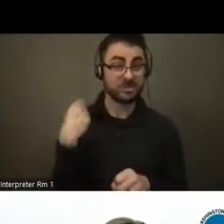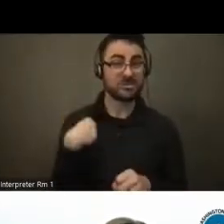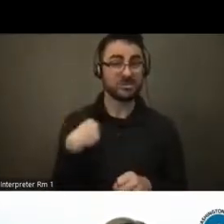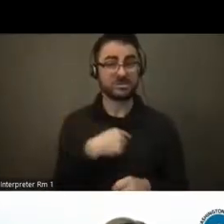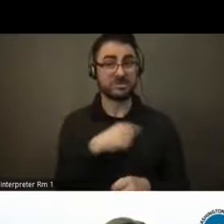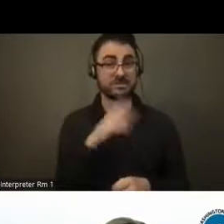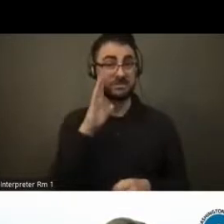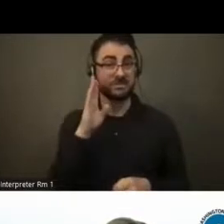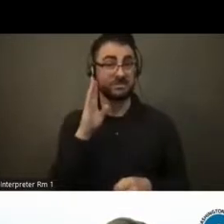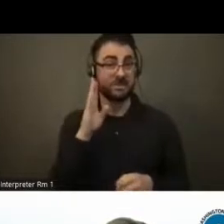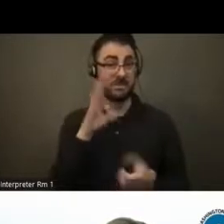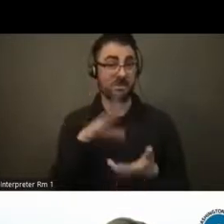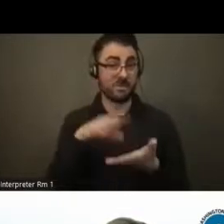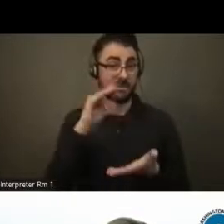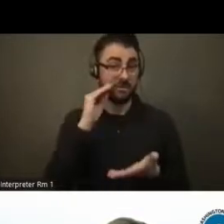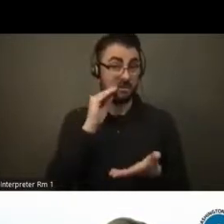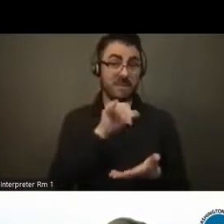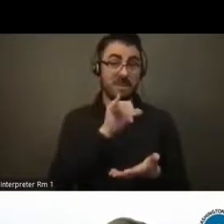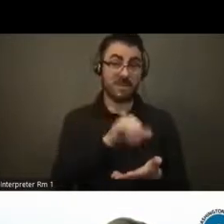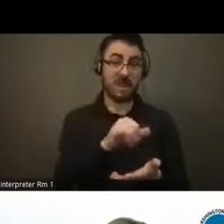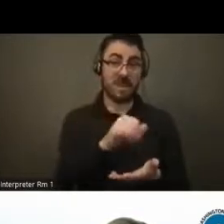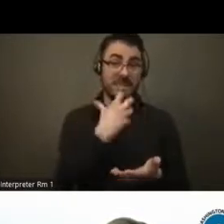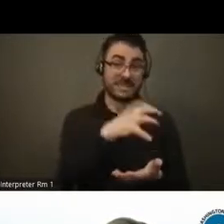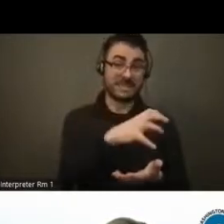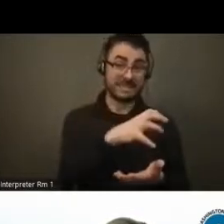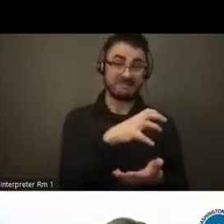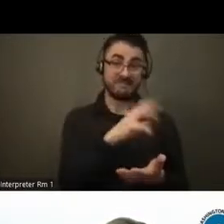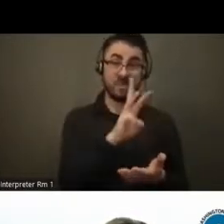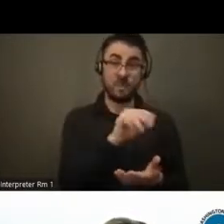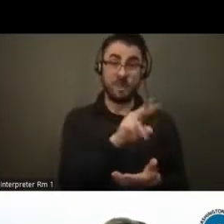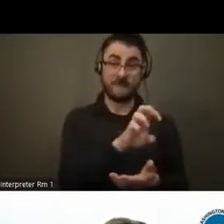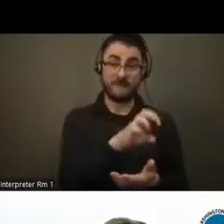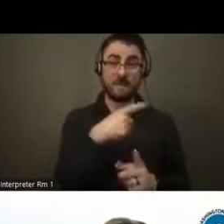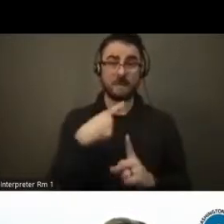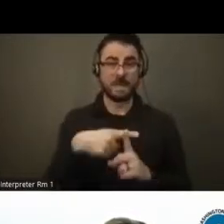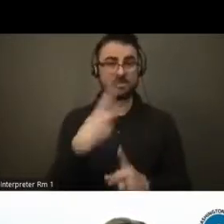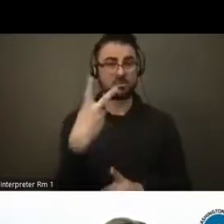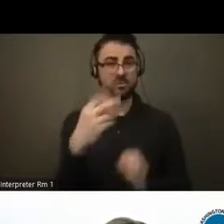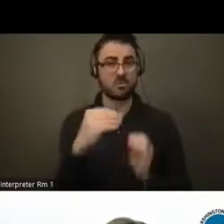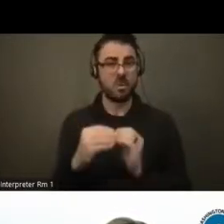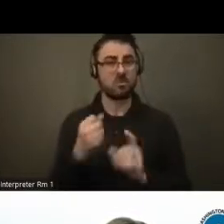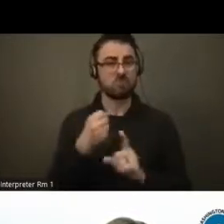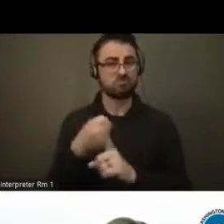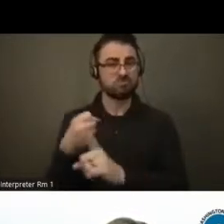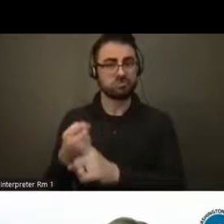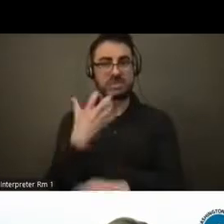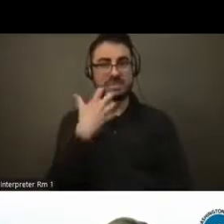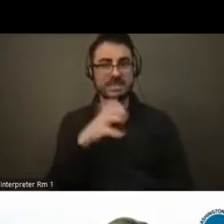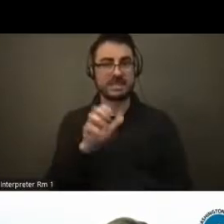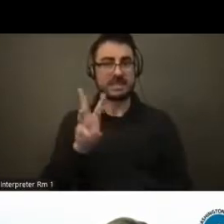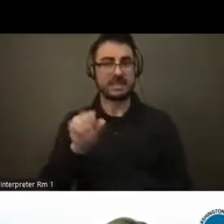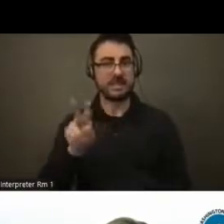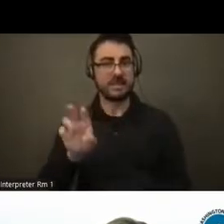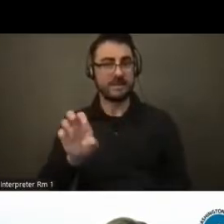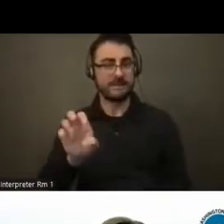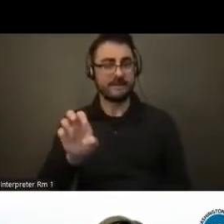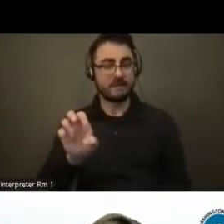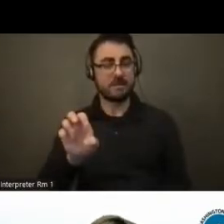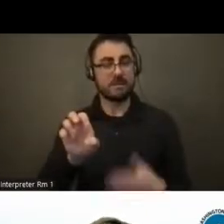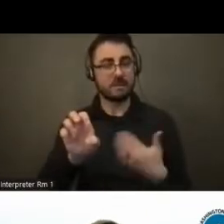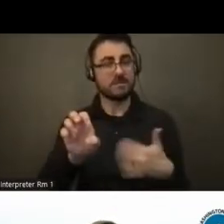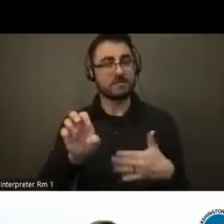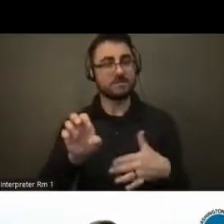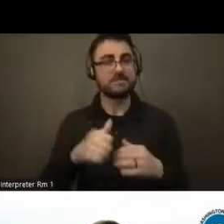as well as 2 subsequent heat waves, that we have to ensure all of our